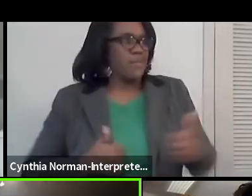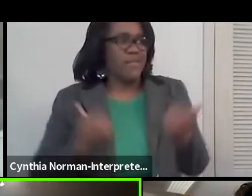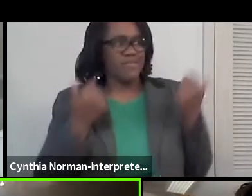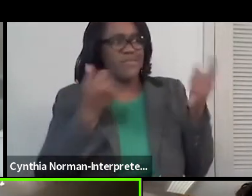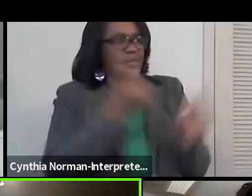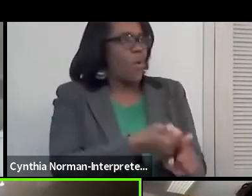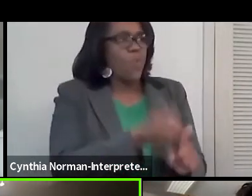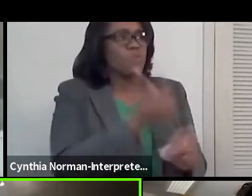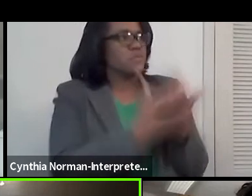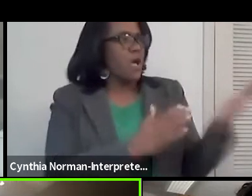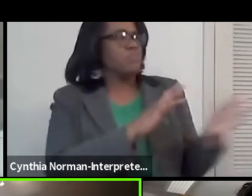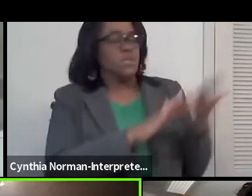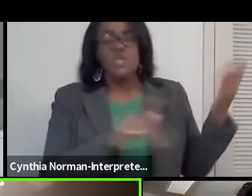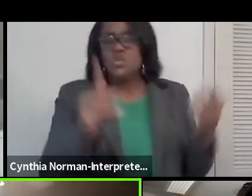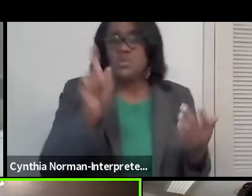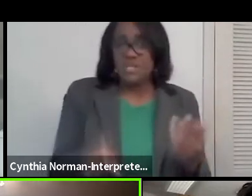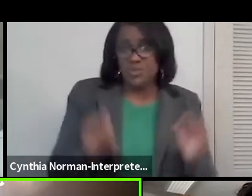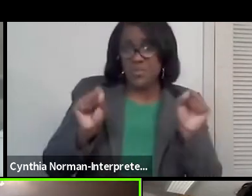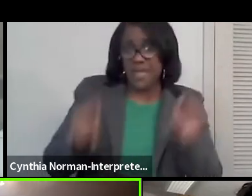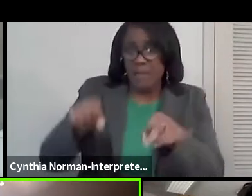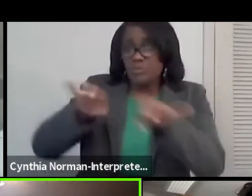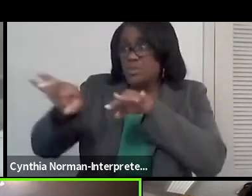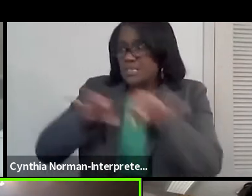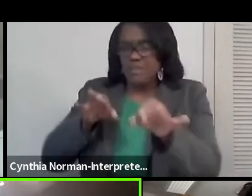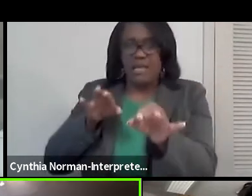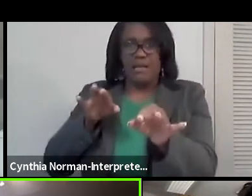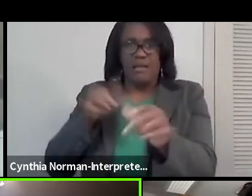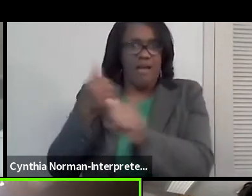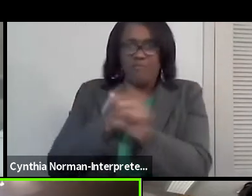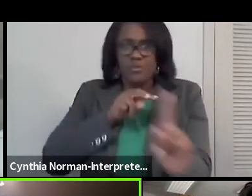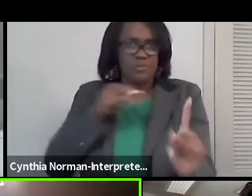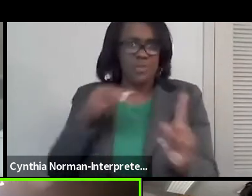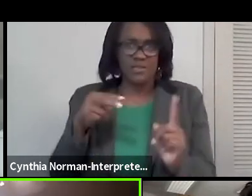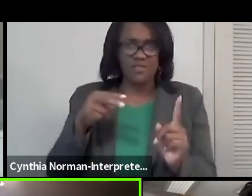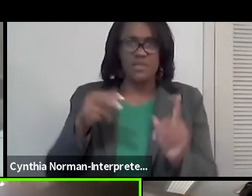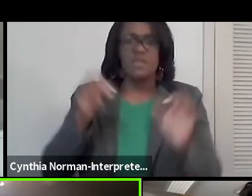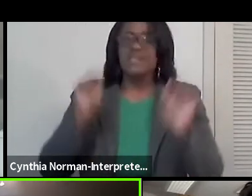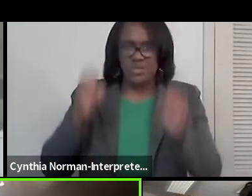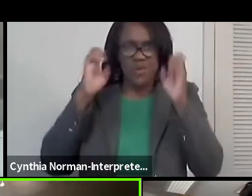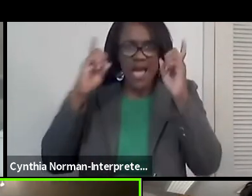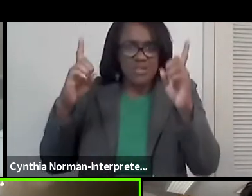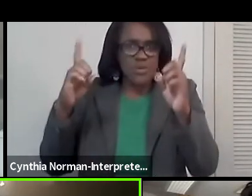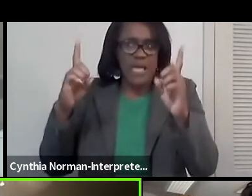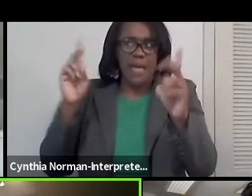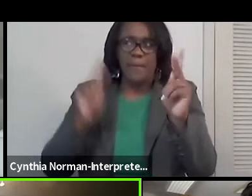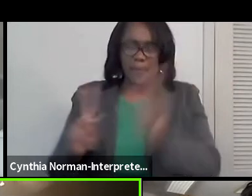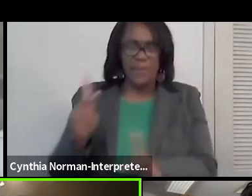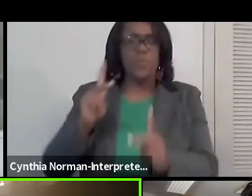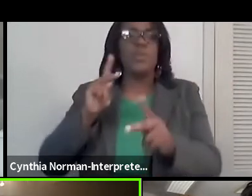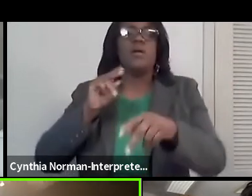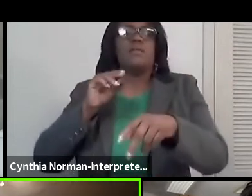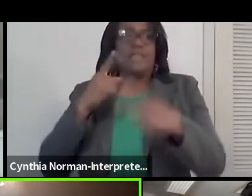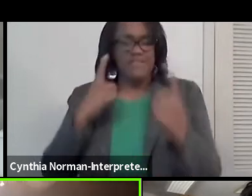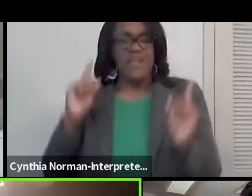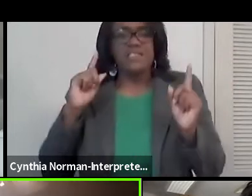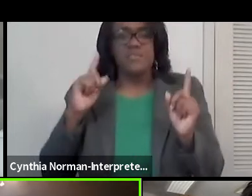you know, you need to be able to cover yourself on every angle. You need to be able to educate people effectively and truthfully and